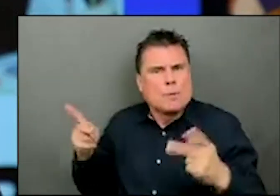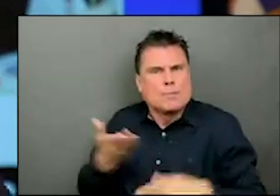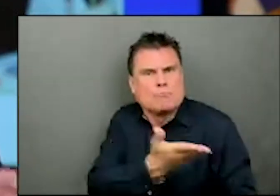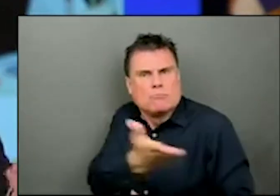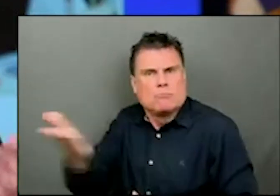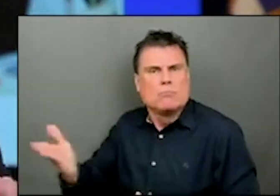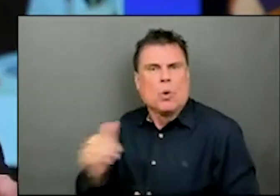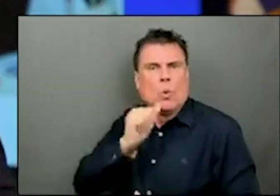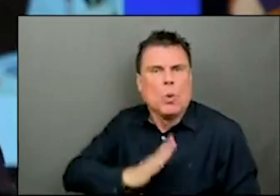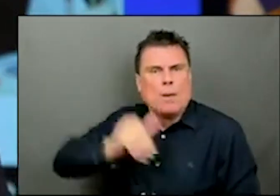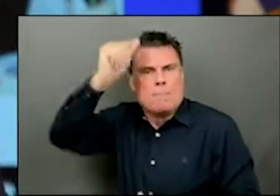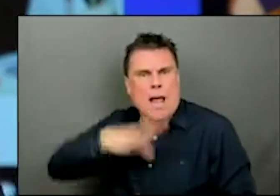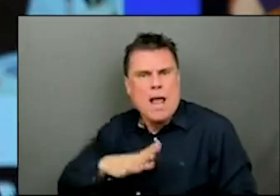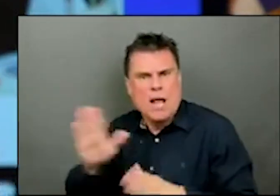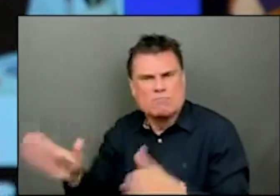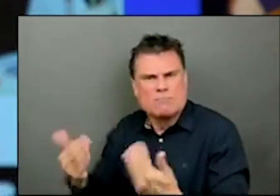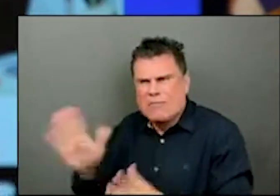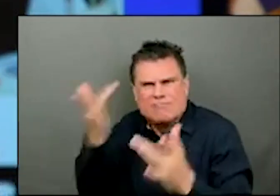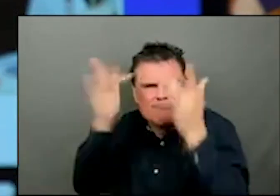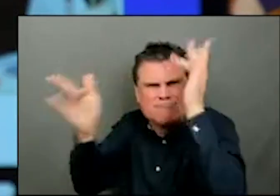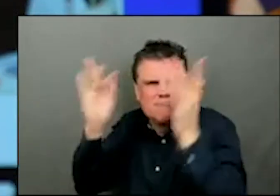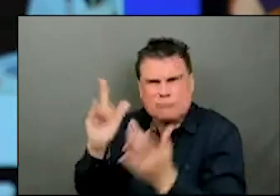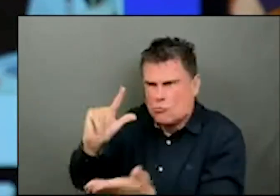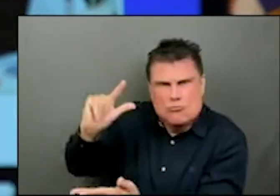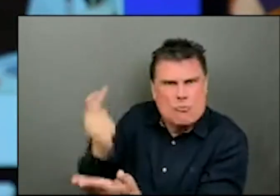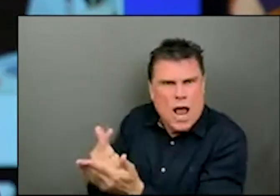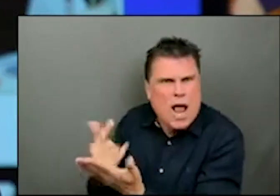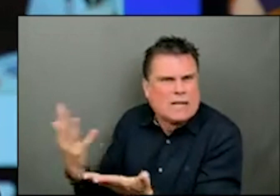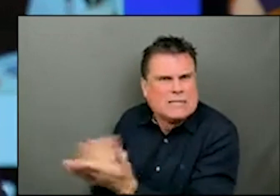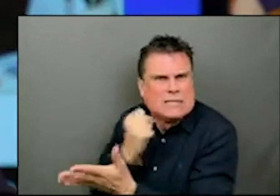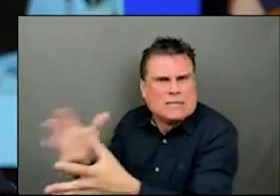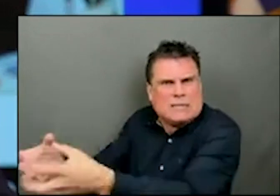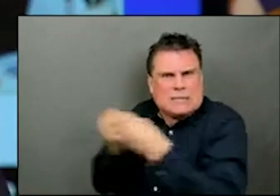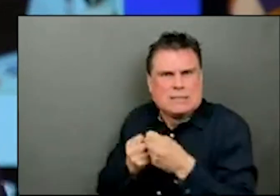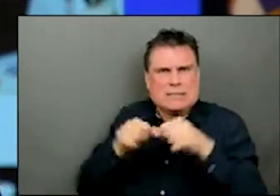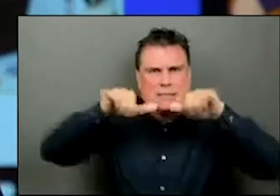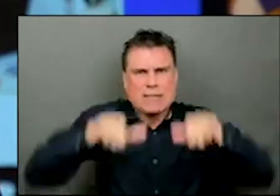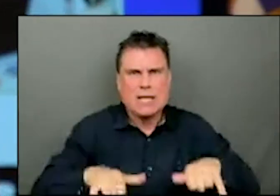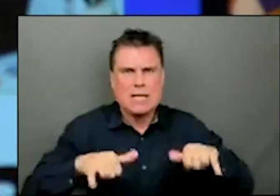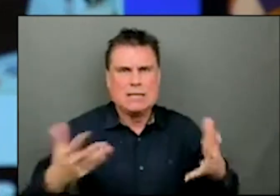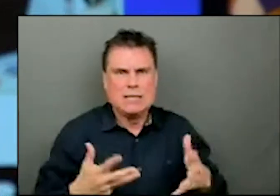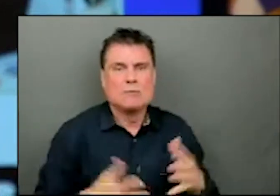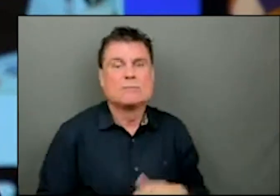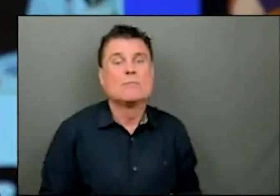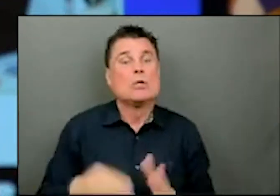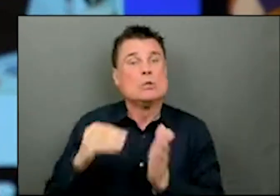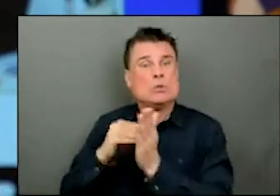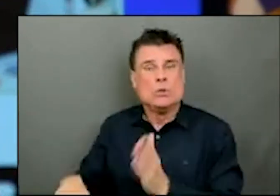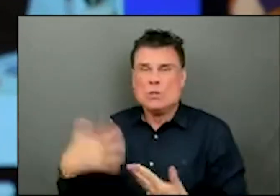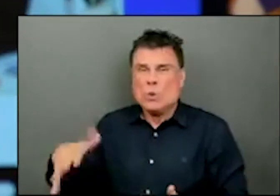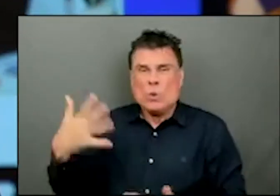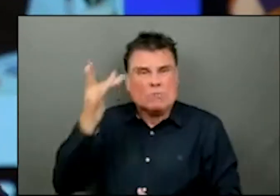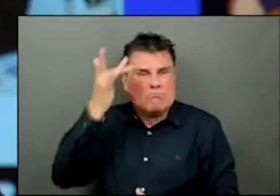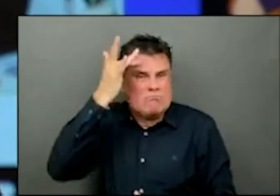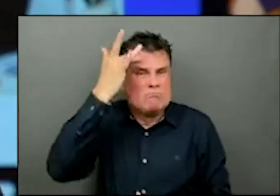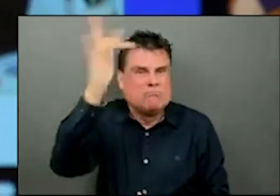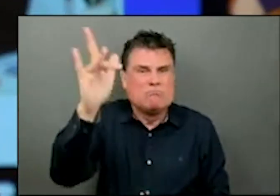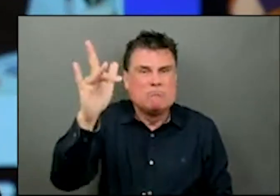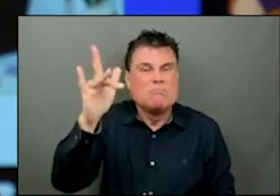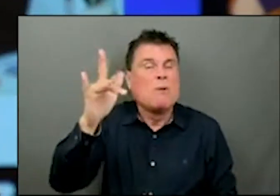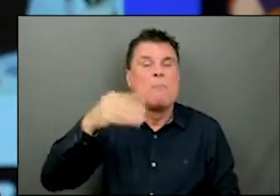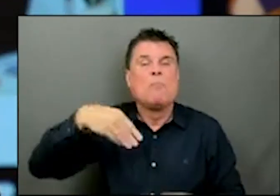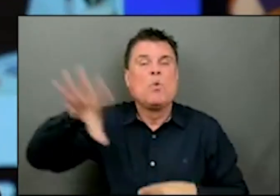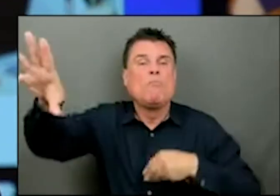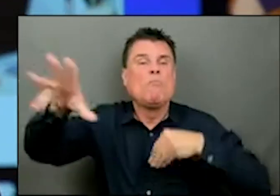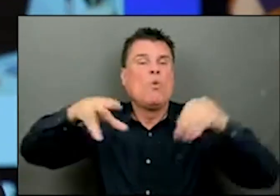often in the past, the good ideas that have come from our post-secondary institutions have migrated to other jurisdictions for a host of reasons. We want